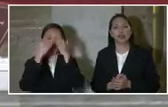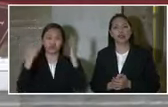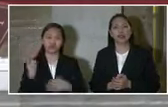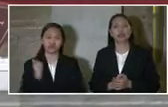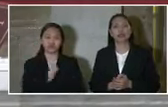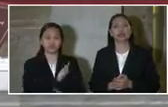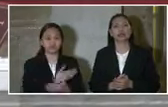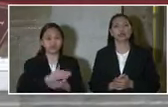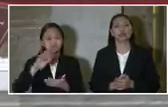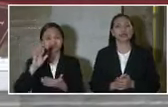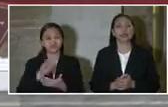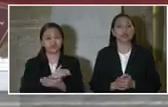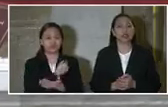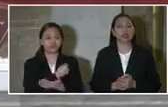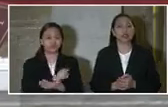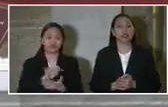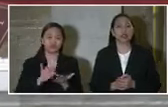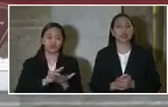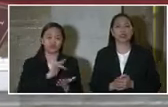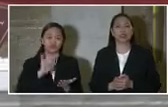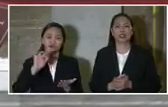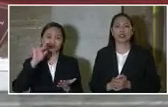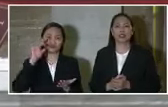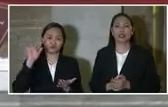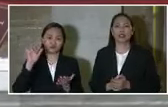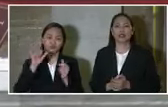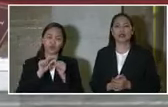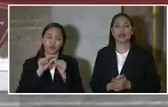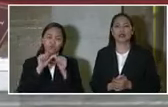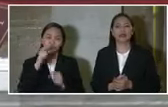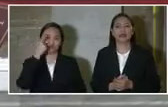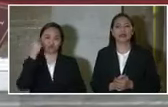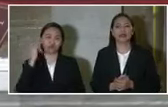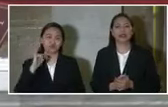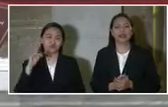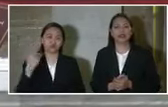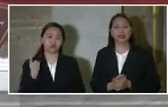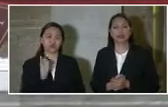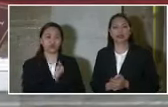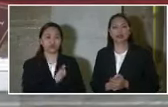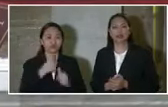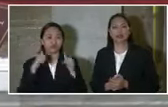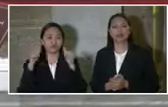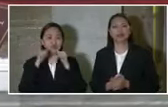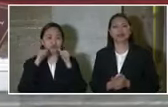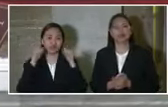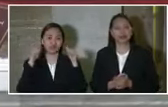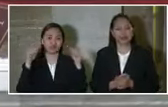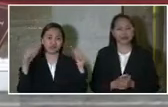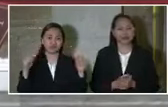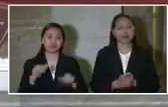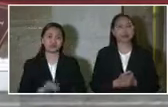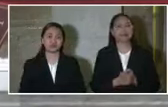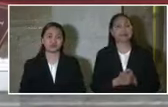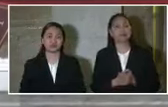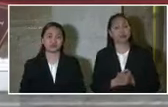sing the hymn of your glory as without end we acclaim.